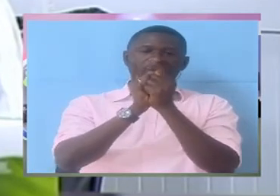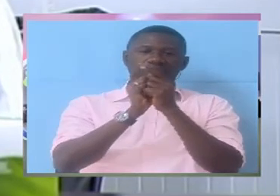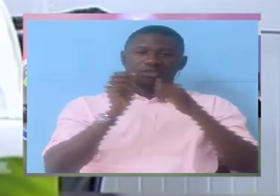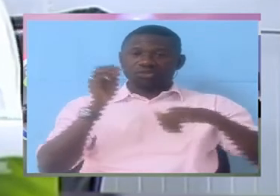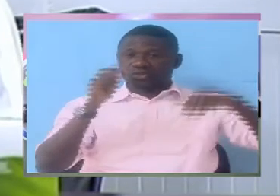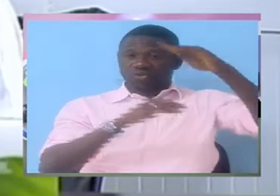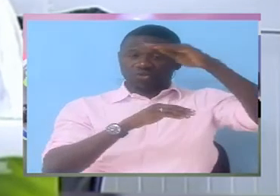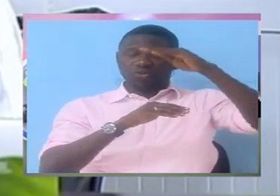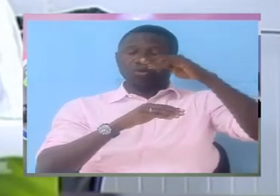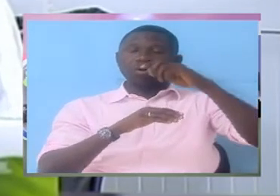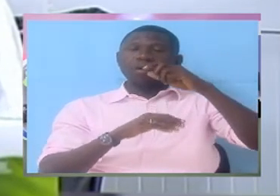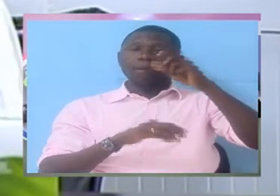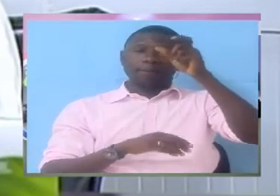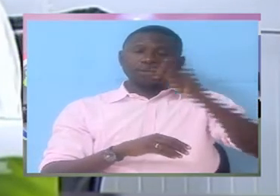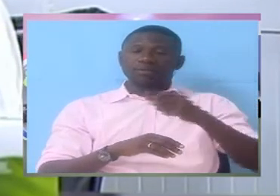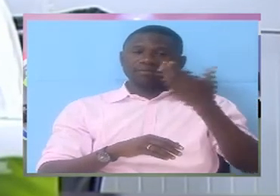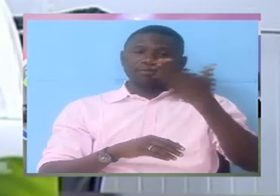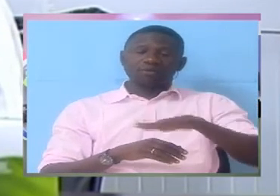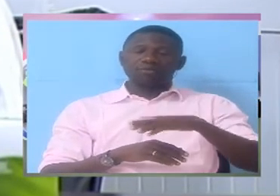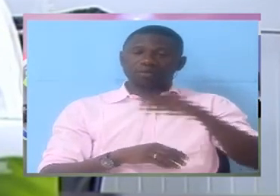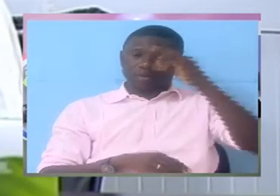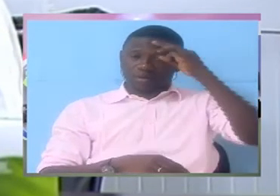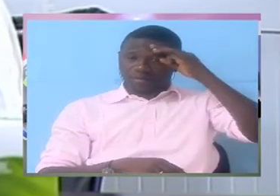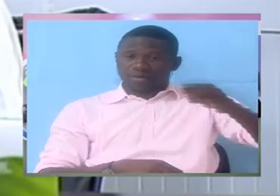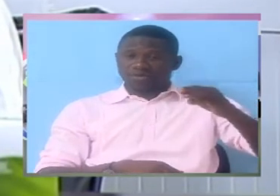somebody from the Ministry of Justice.